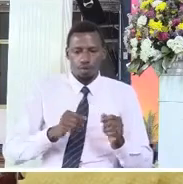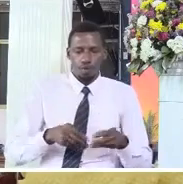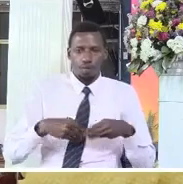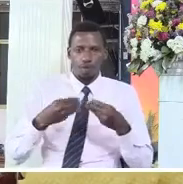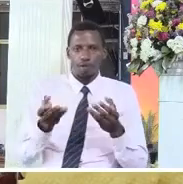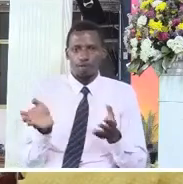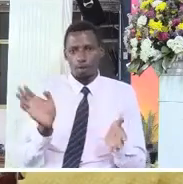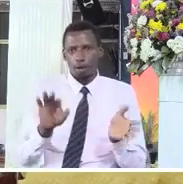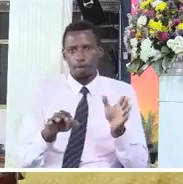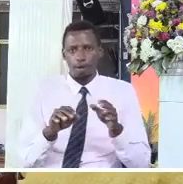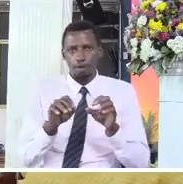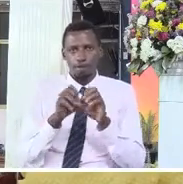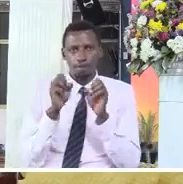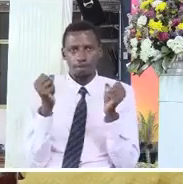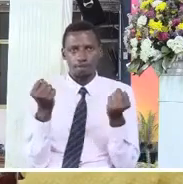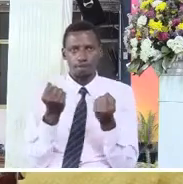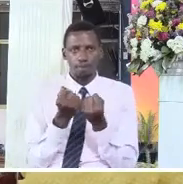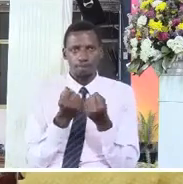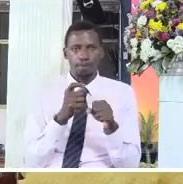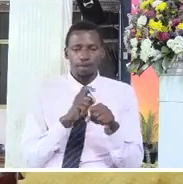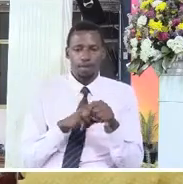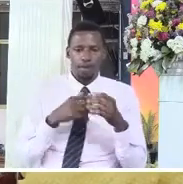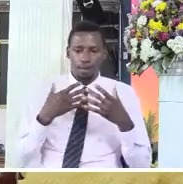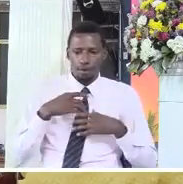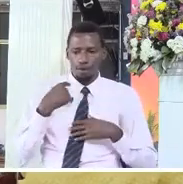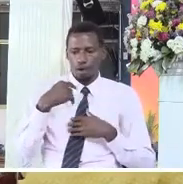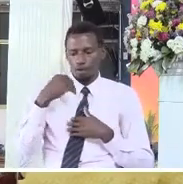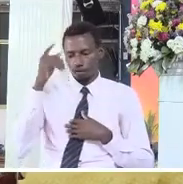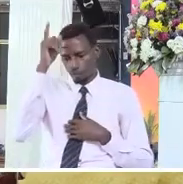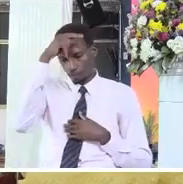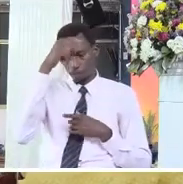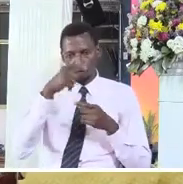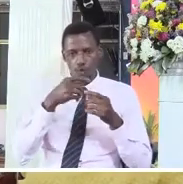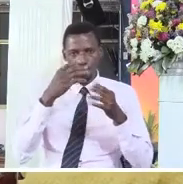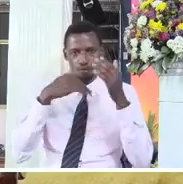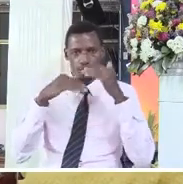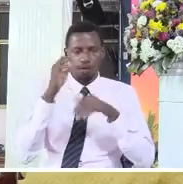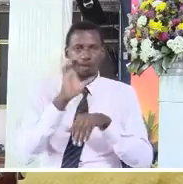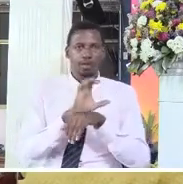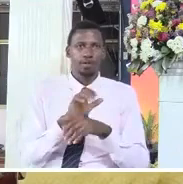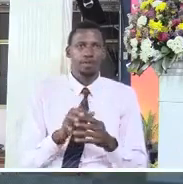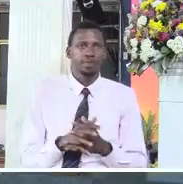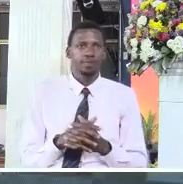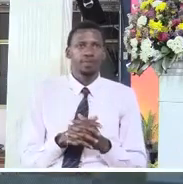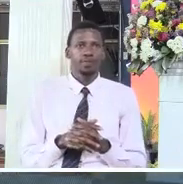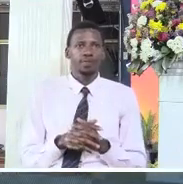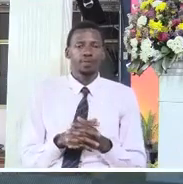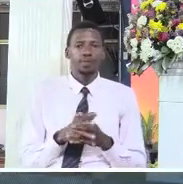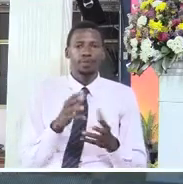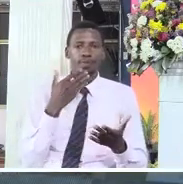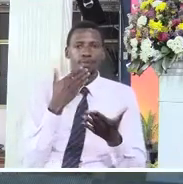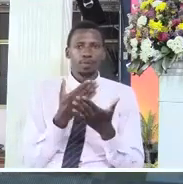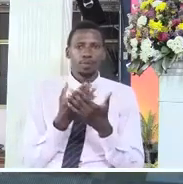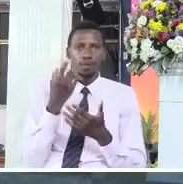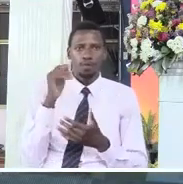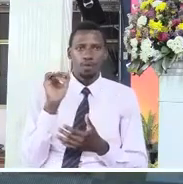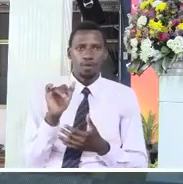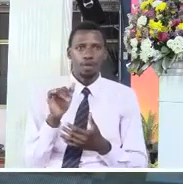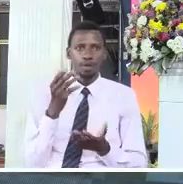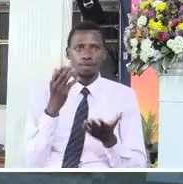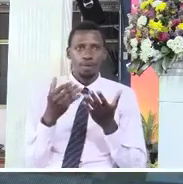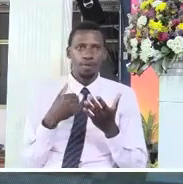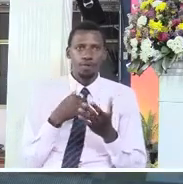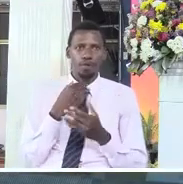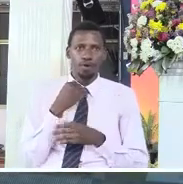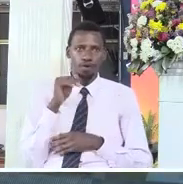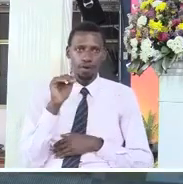to the society once people have graduated from the university church. Thanks, Lamek, for that. And maybe let me ask the